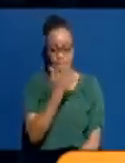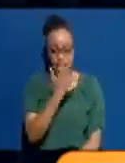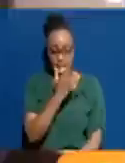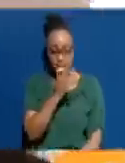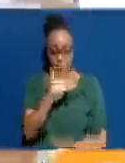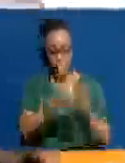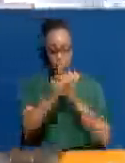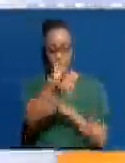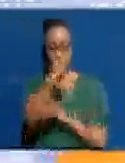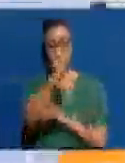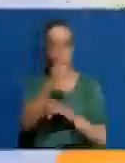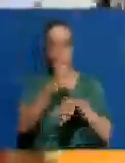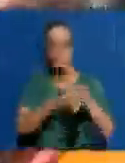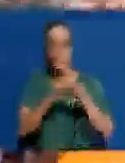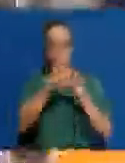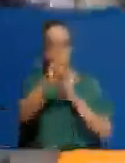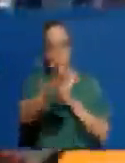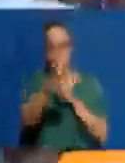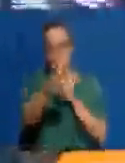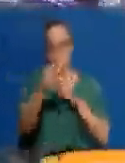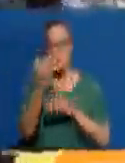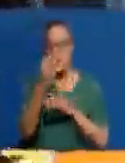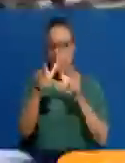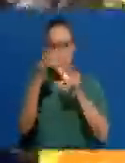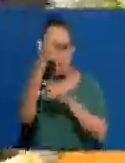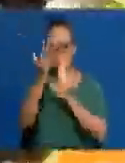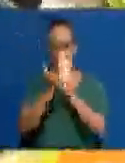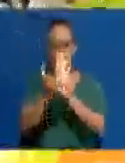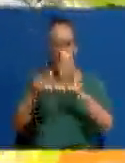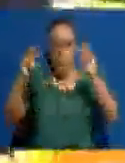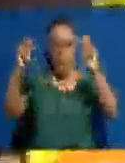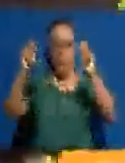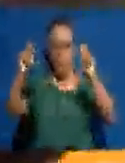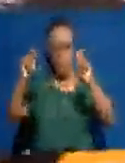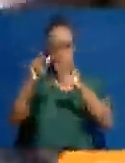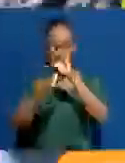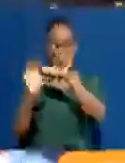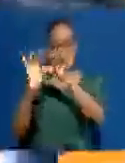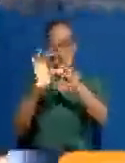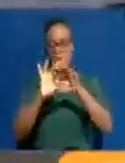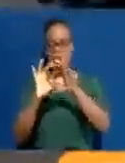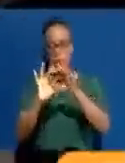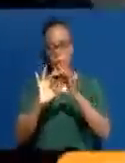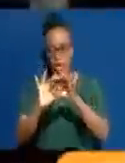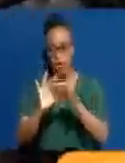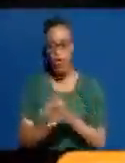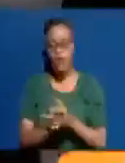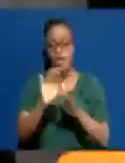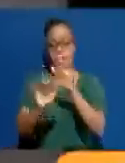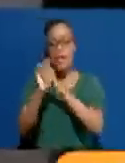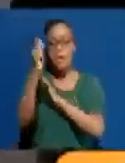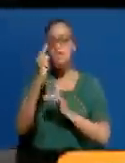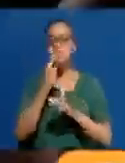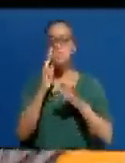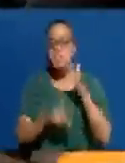Gachagua akifokea vyombo vya habari kwa upeperushaji wa maandamano ya muungano wa Azimio. Naibu rais